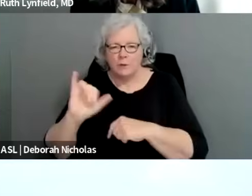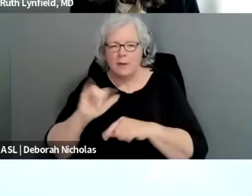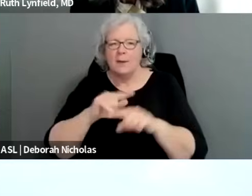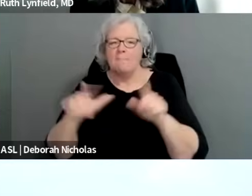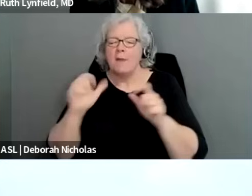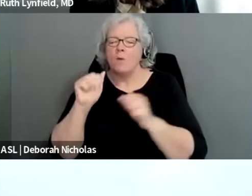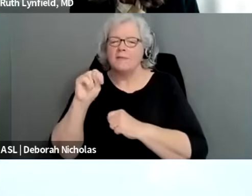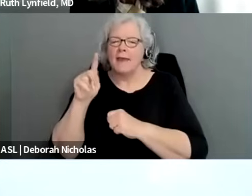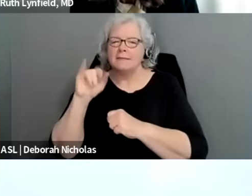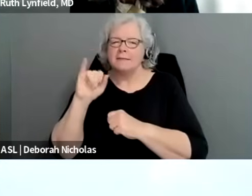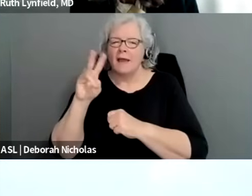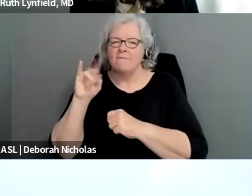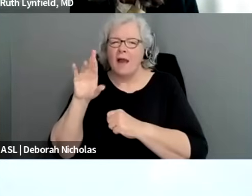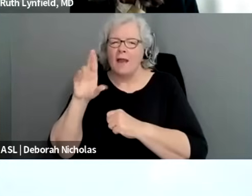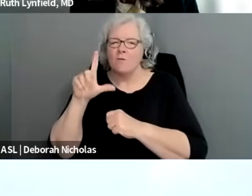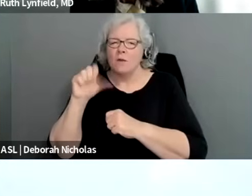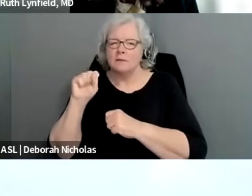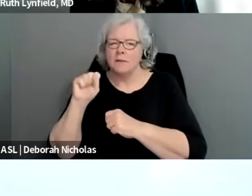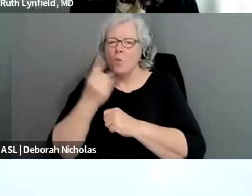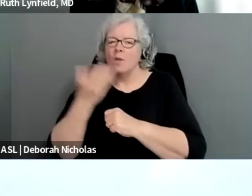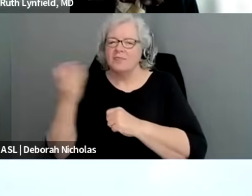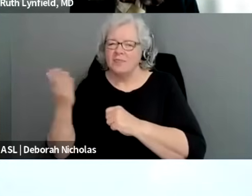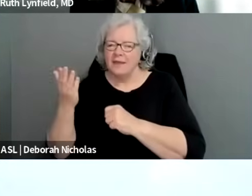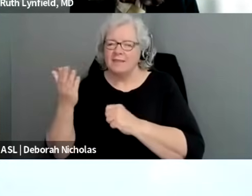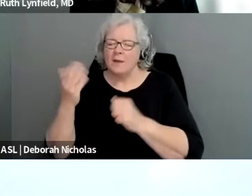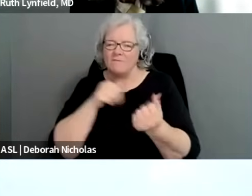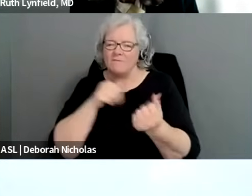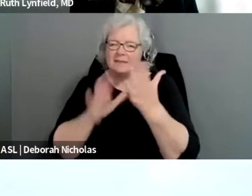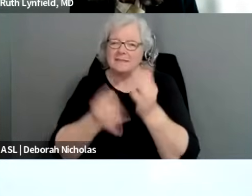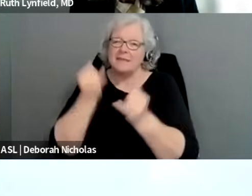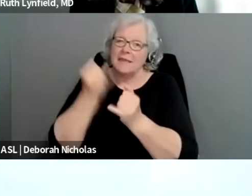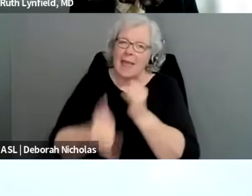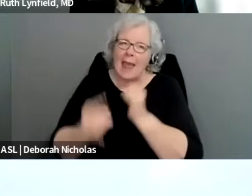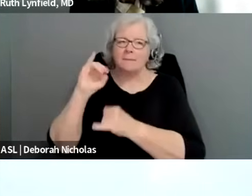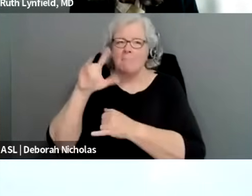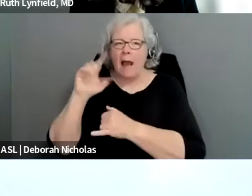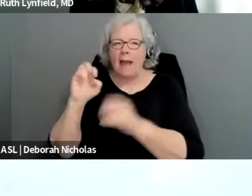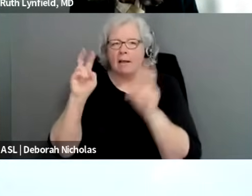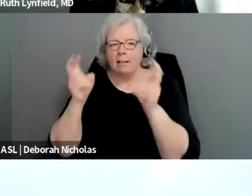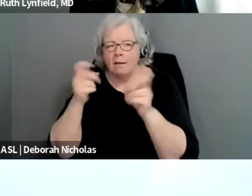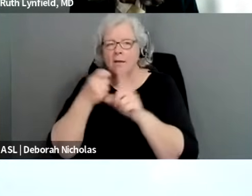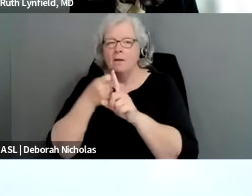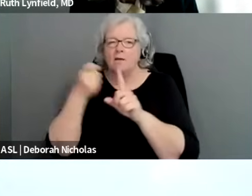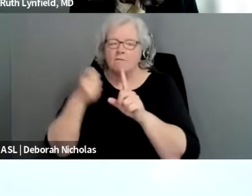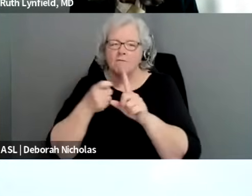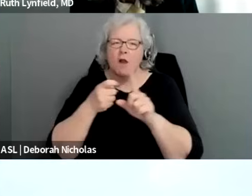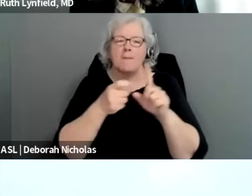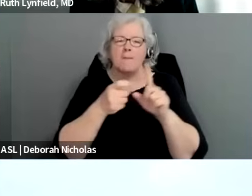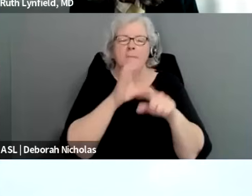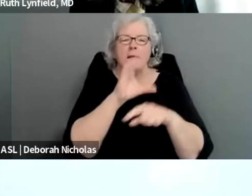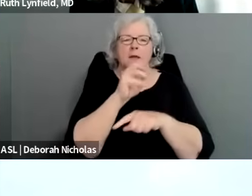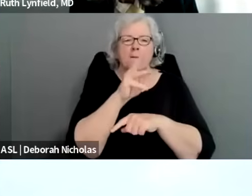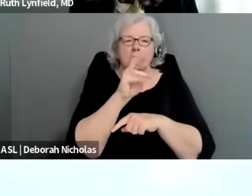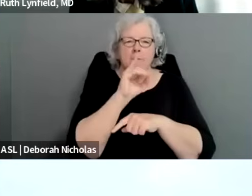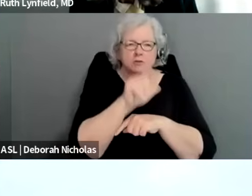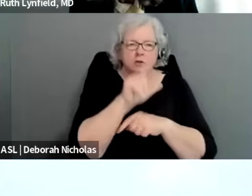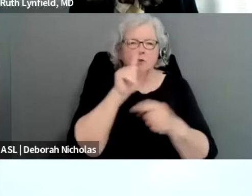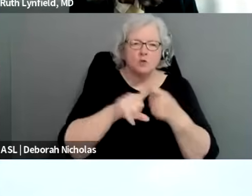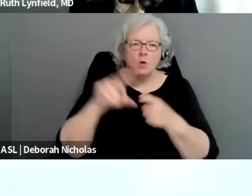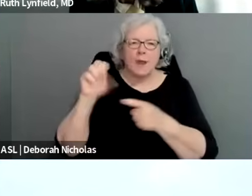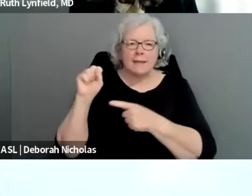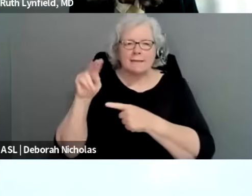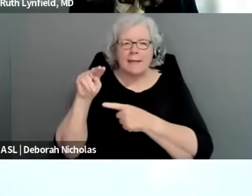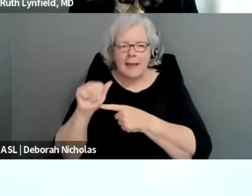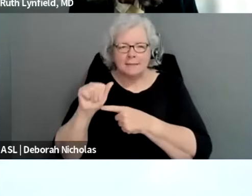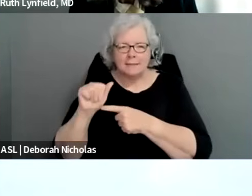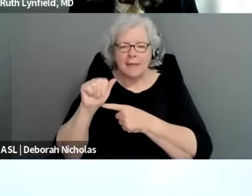the big things we faced is the last mile problem, getting them from commercial and SNS stockpiles actually to the place they